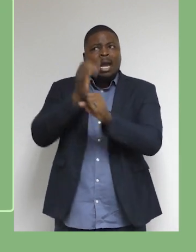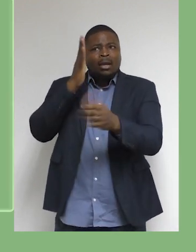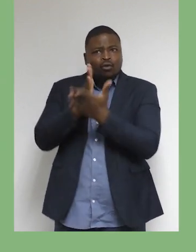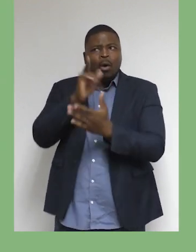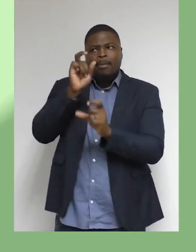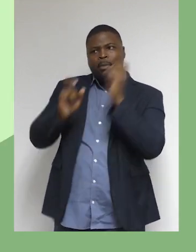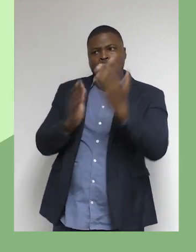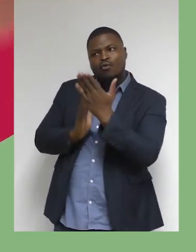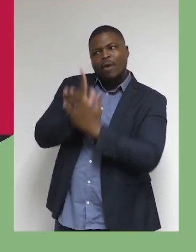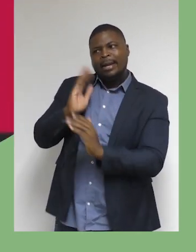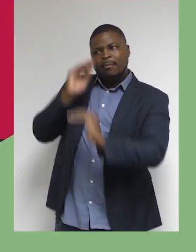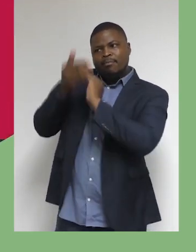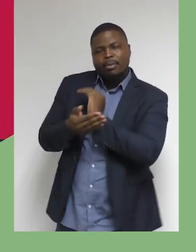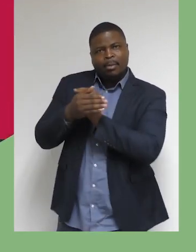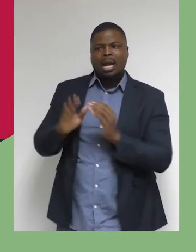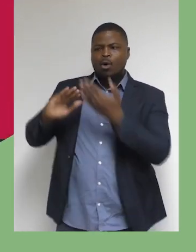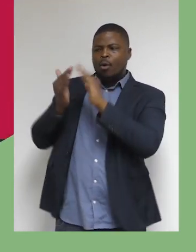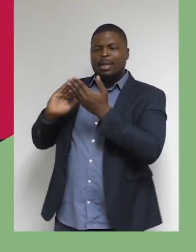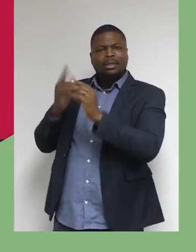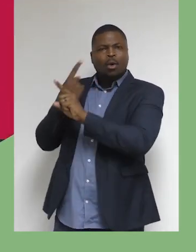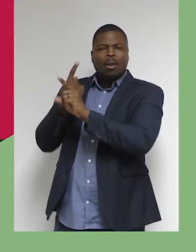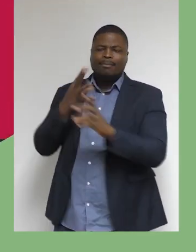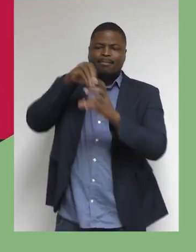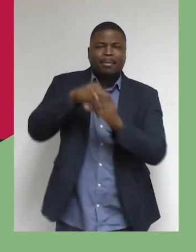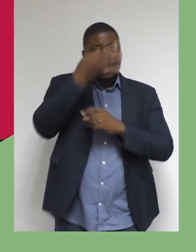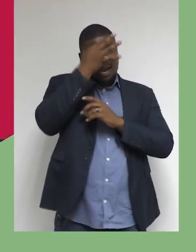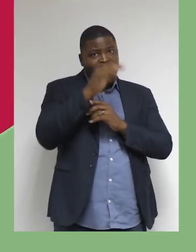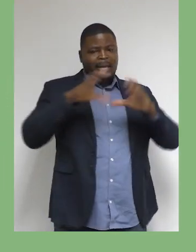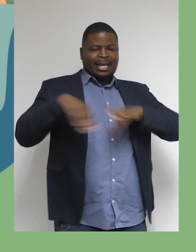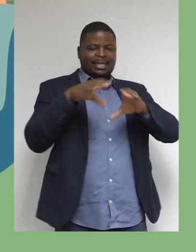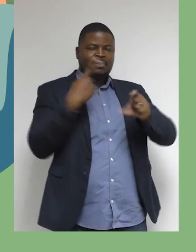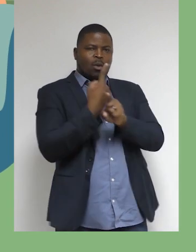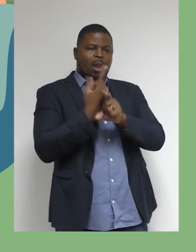management culture, where citizens are actively involved in governance.